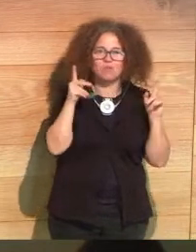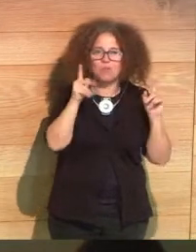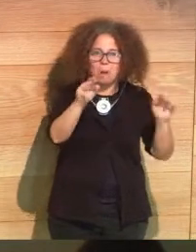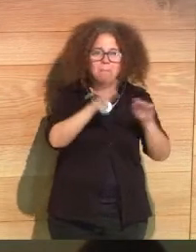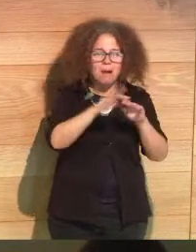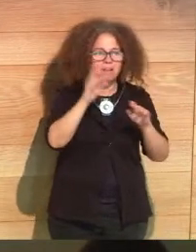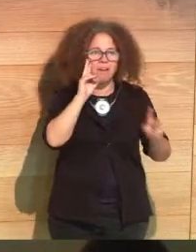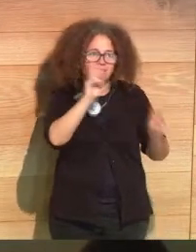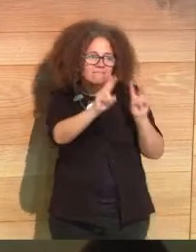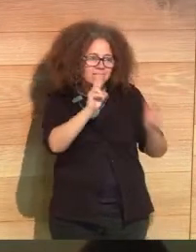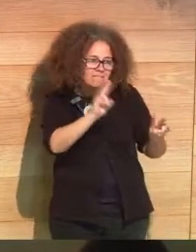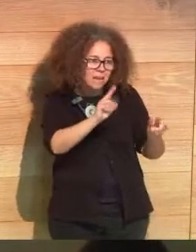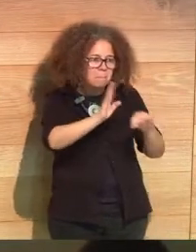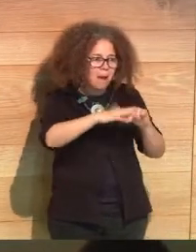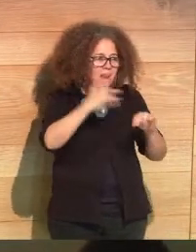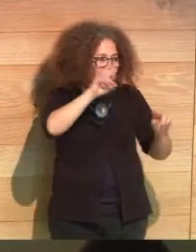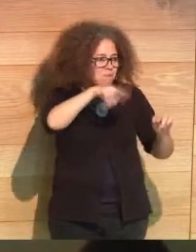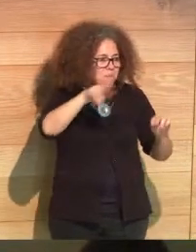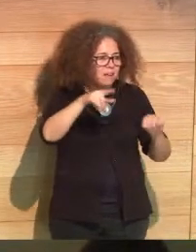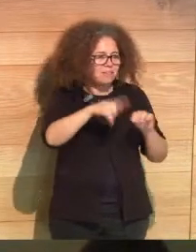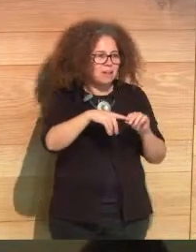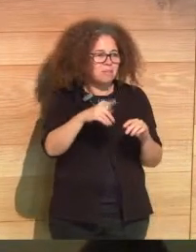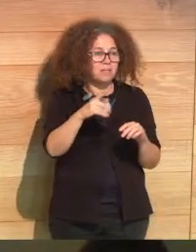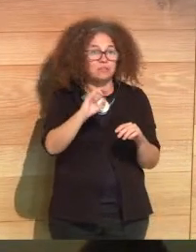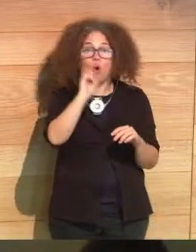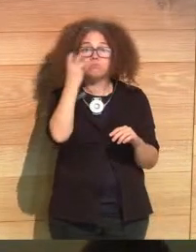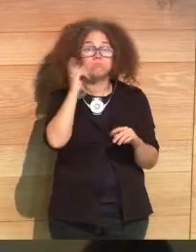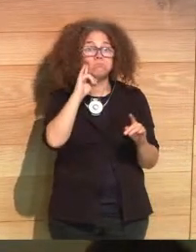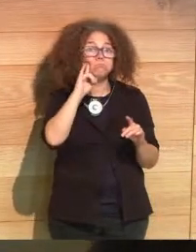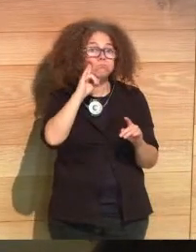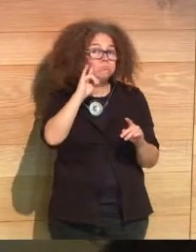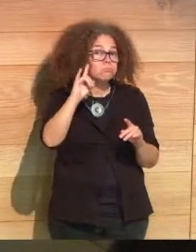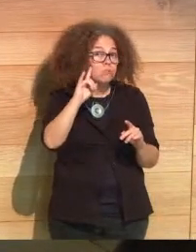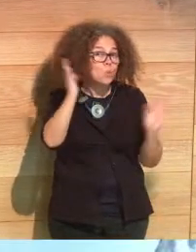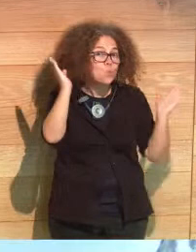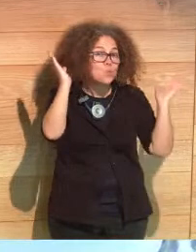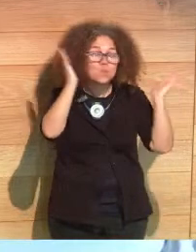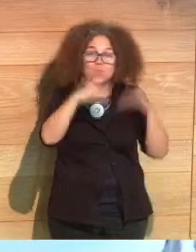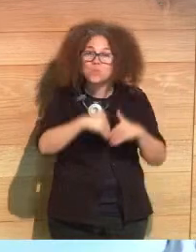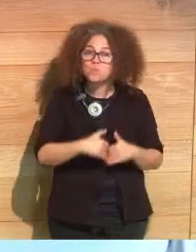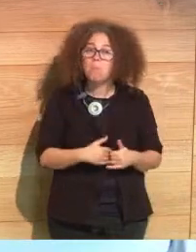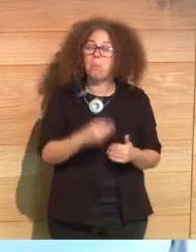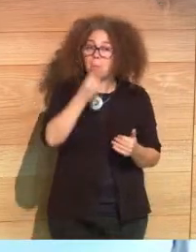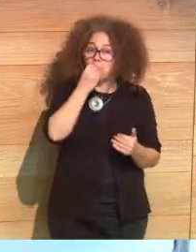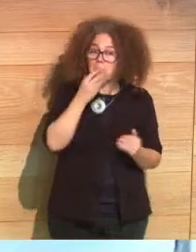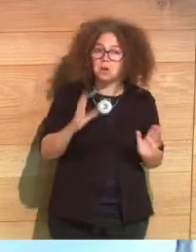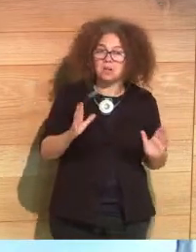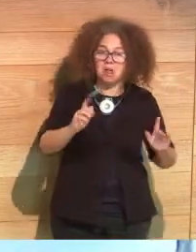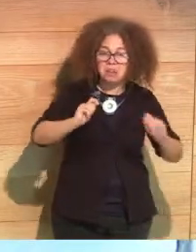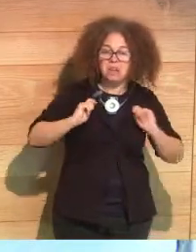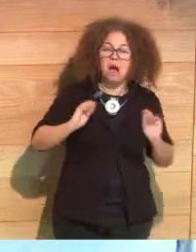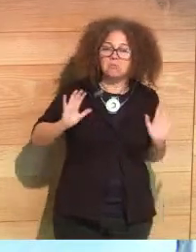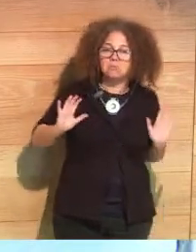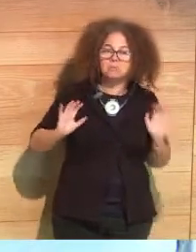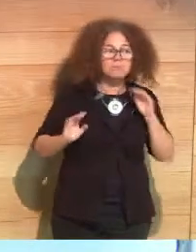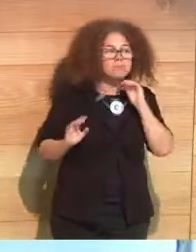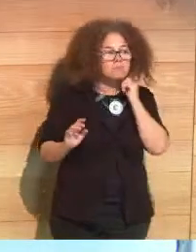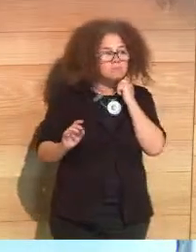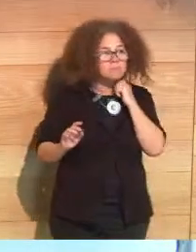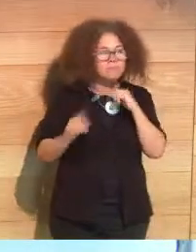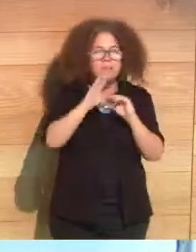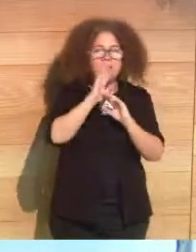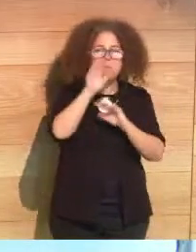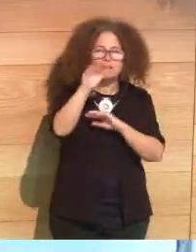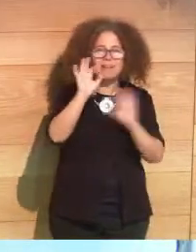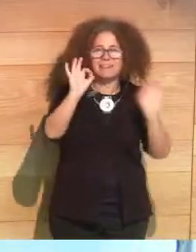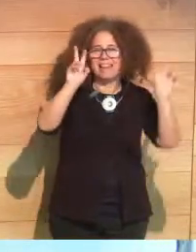think it's very important to look at it with a bit of silence. La Montagne is kind of the